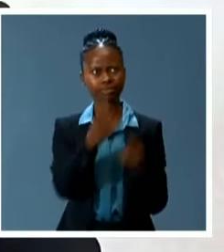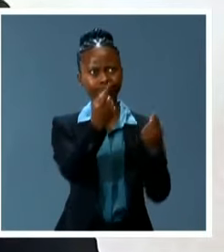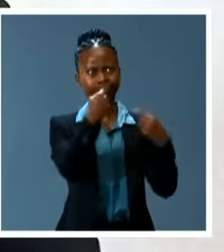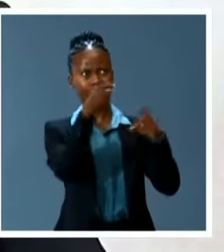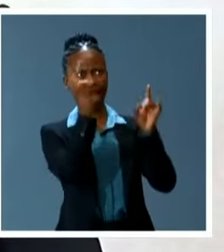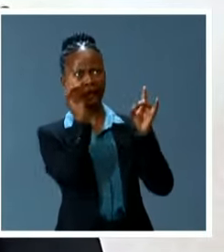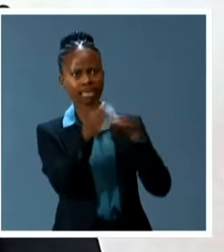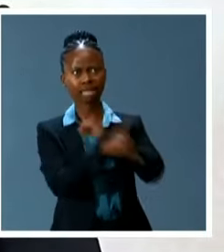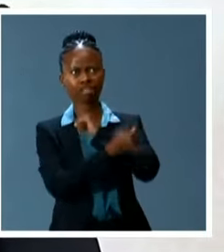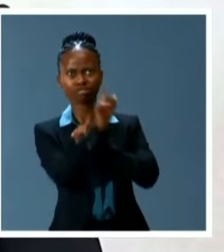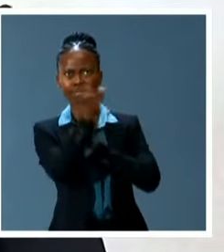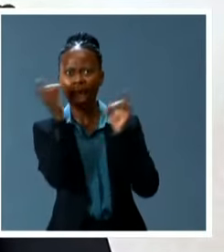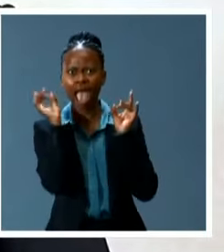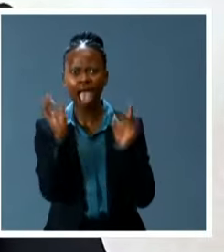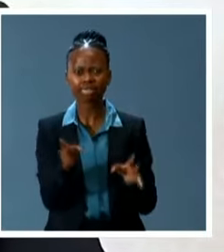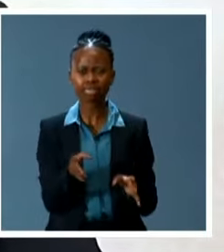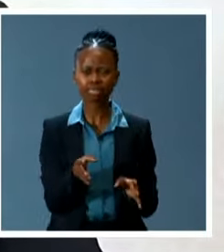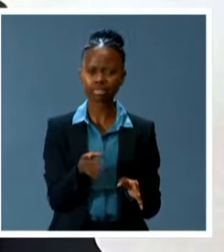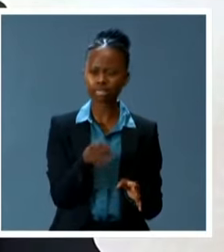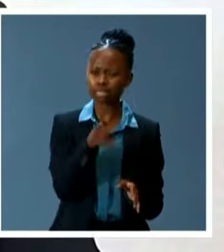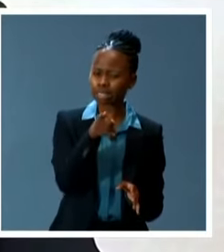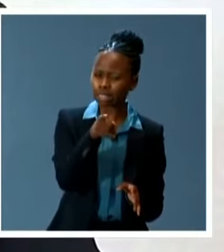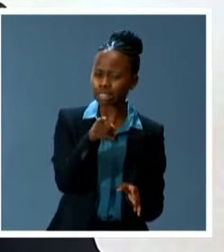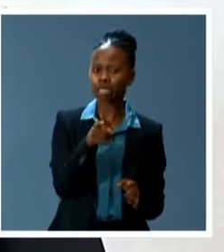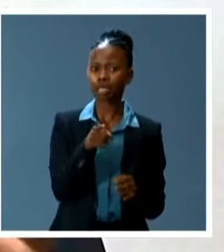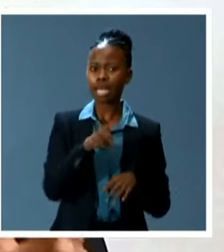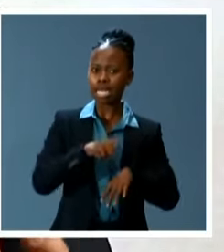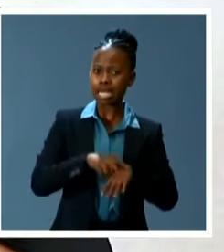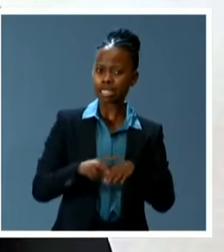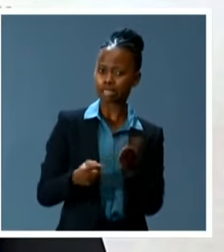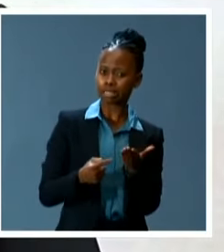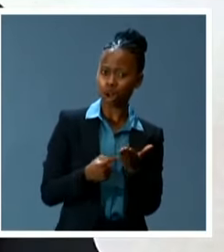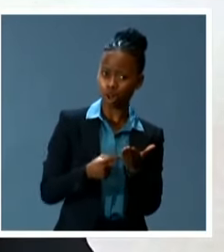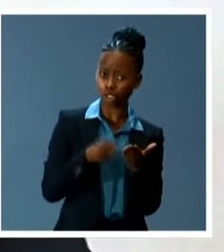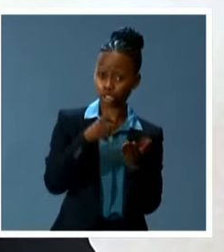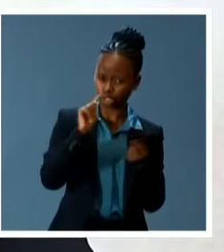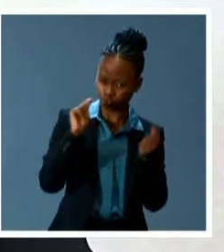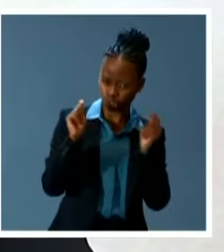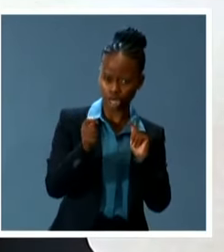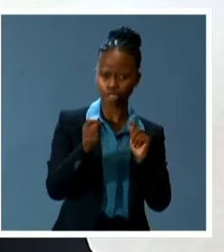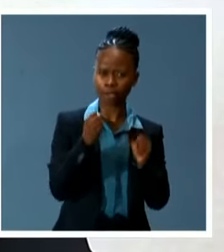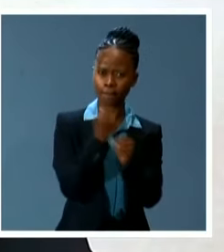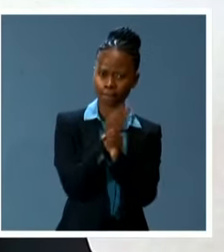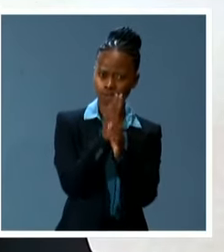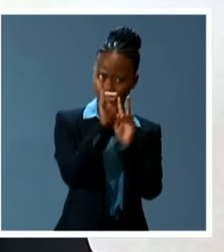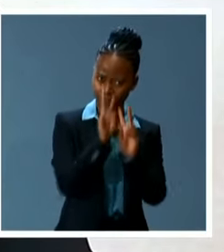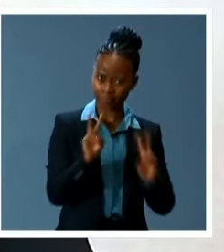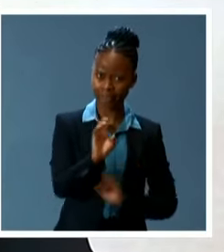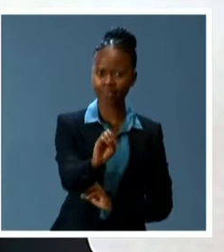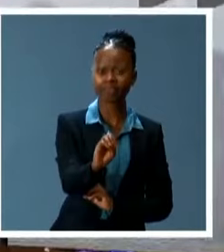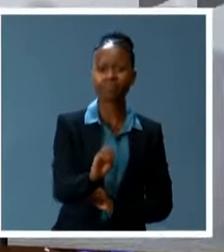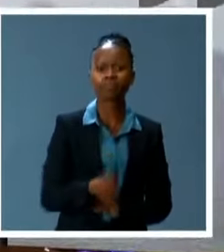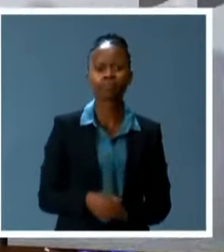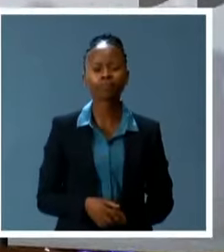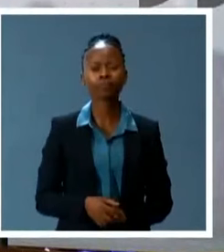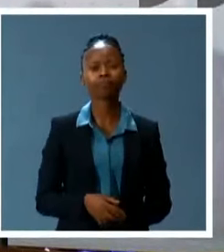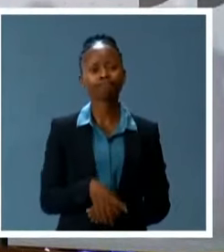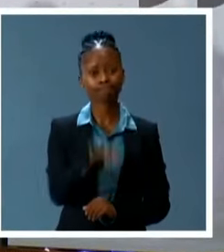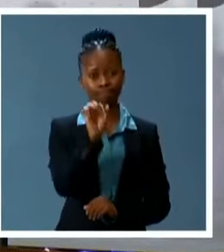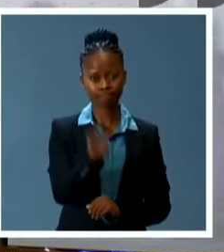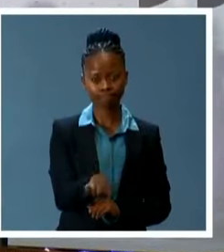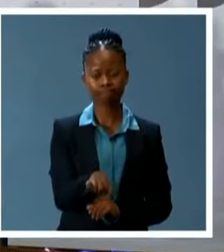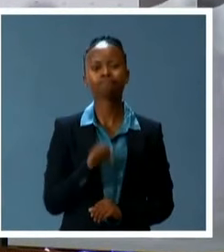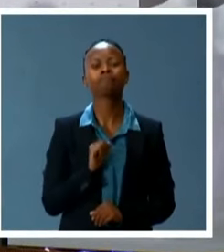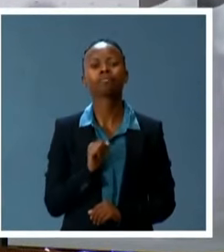that we need to fight in our societies. We need the digital world to be a force for good, not a force for evil. Mm-hmm. And certainly one of the benefits